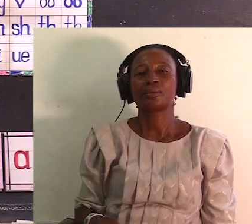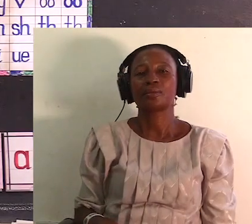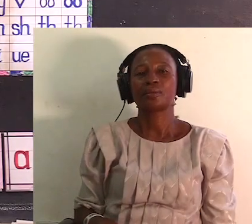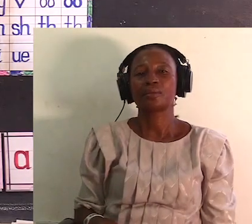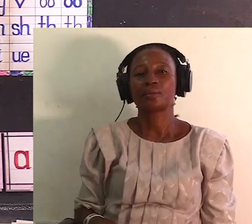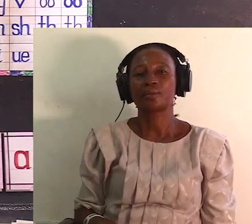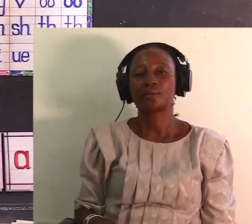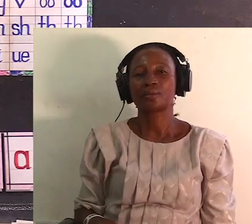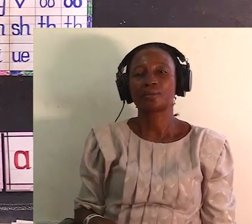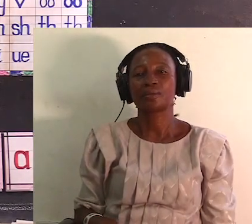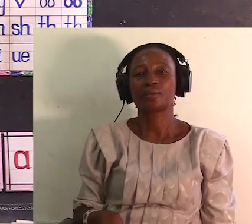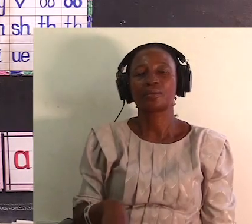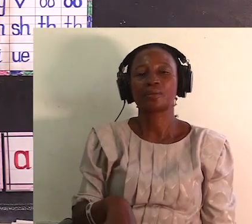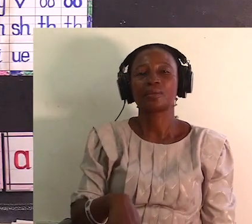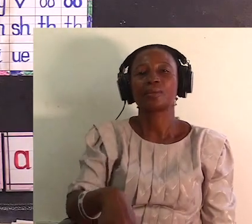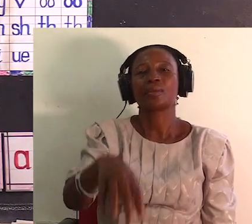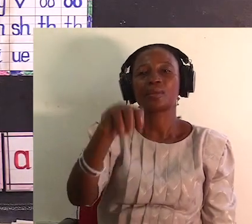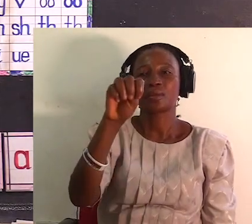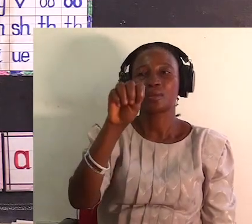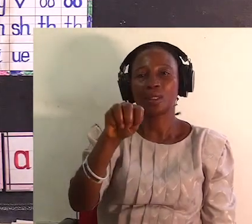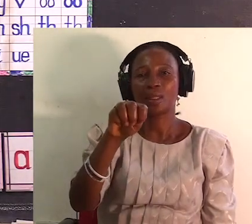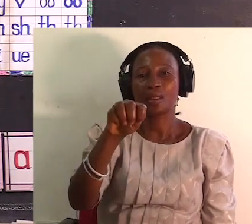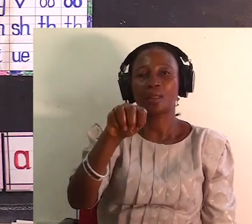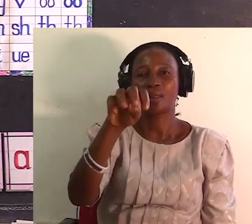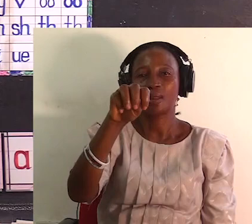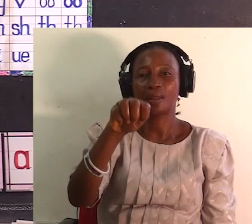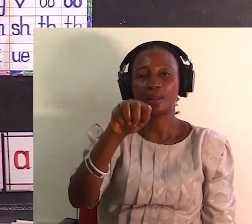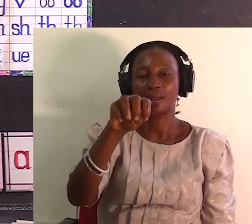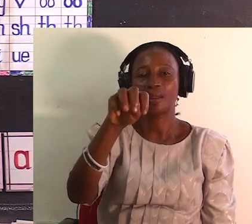We've also come across the E sound.